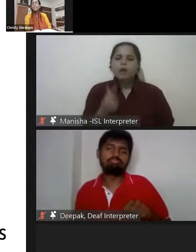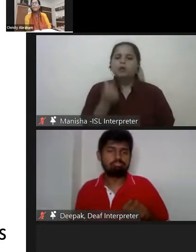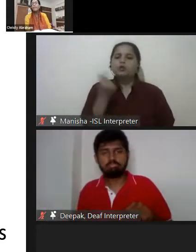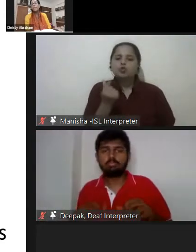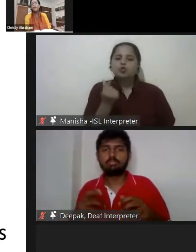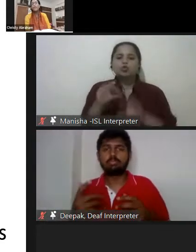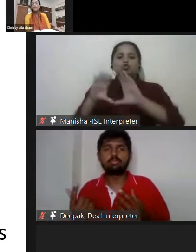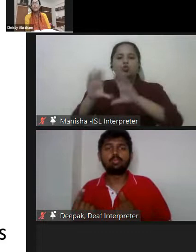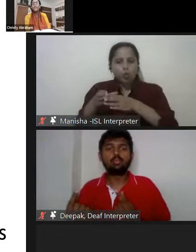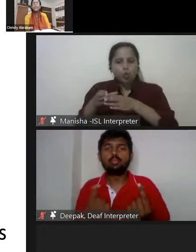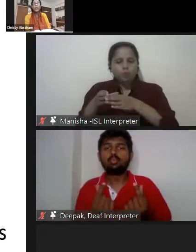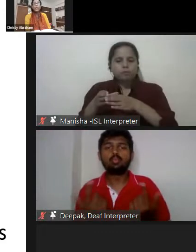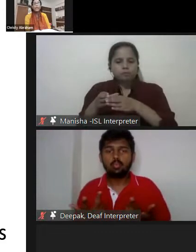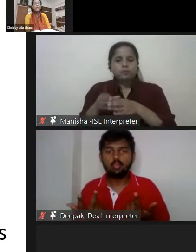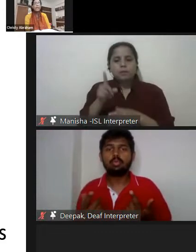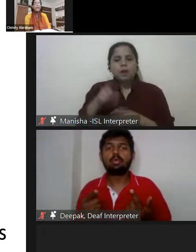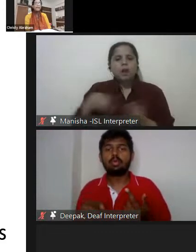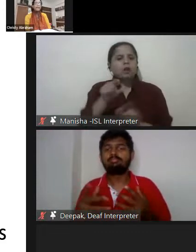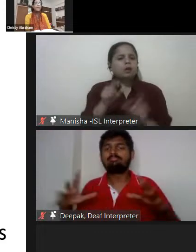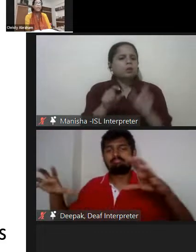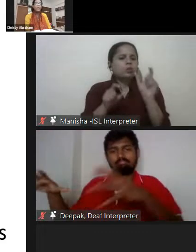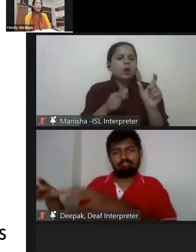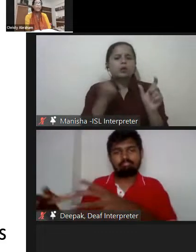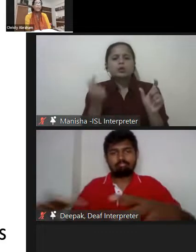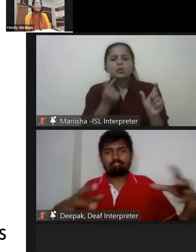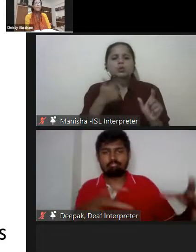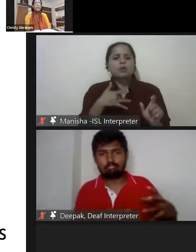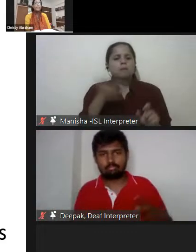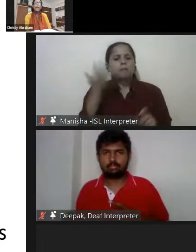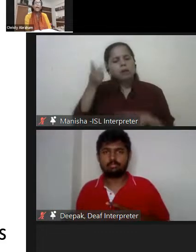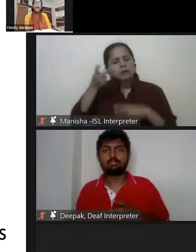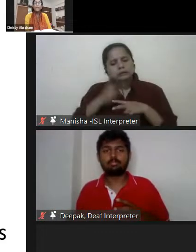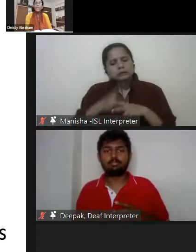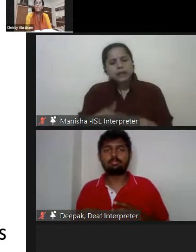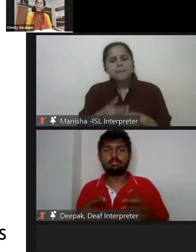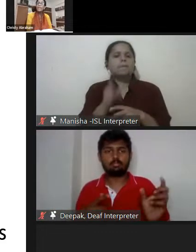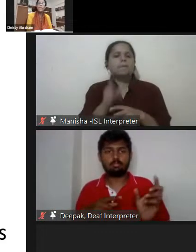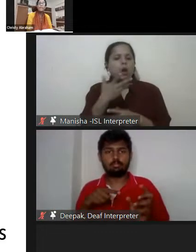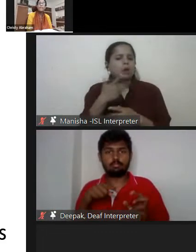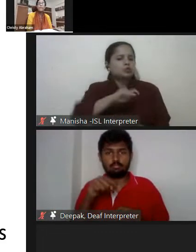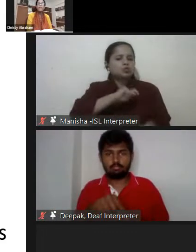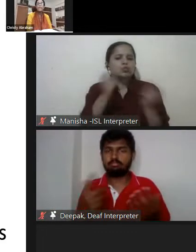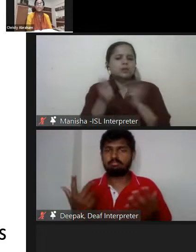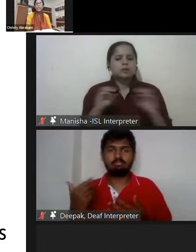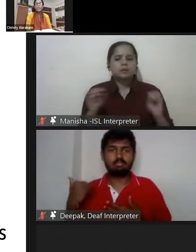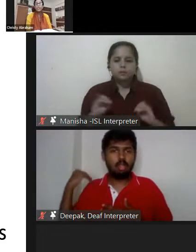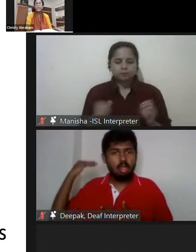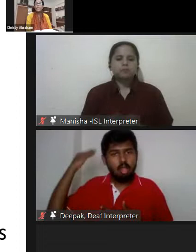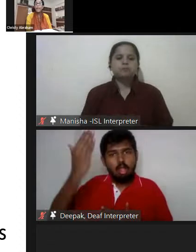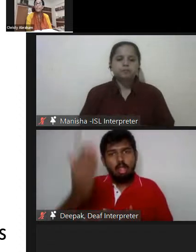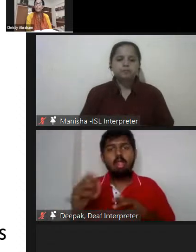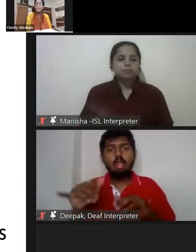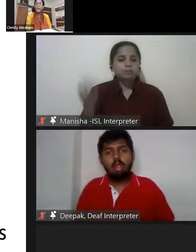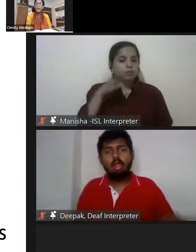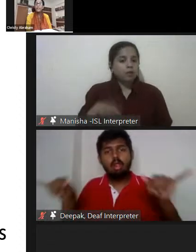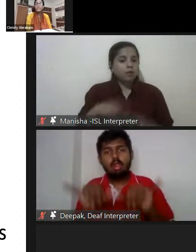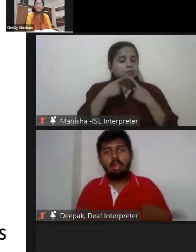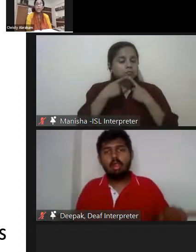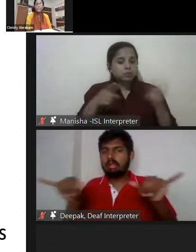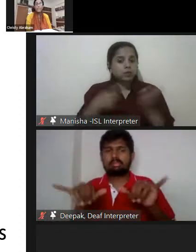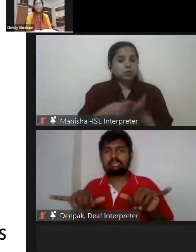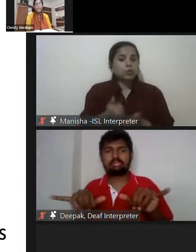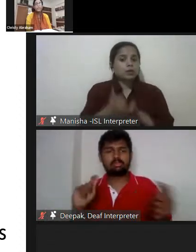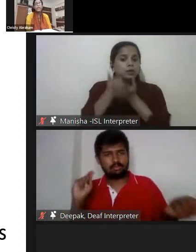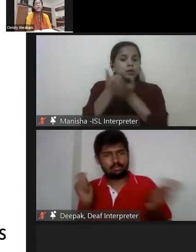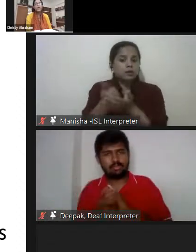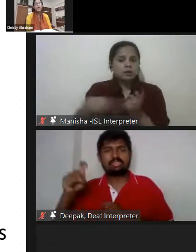terminology is appearing only once in the document. Almaty and AASTHA Declaration. The Rehabilitation Guide does